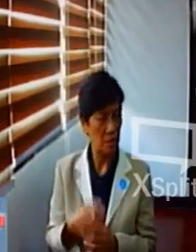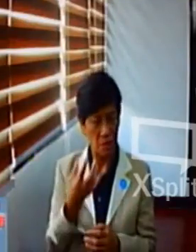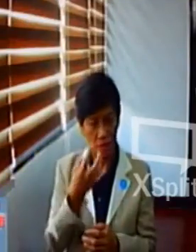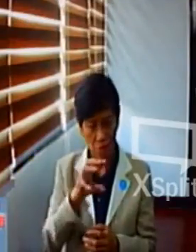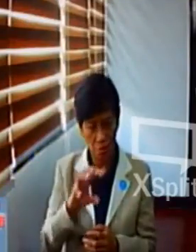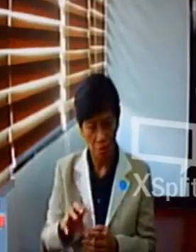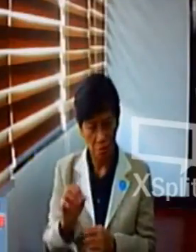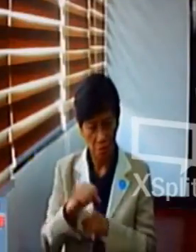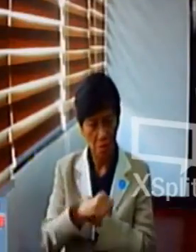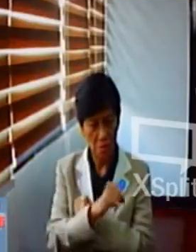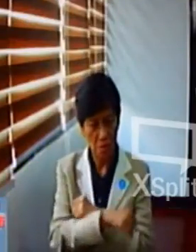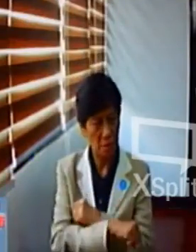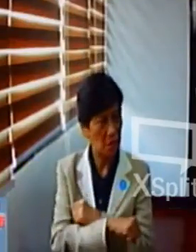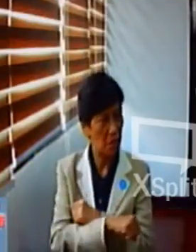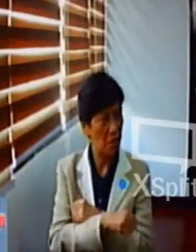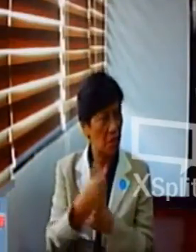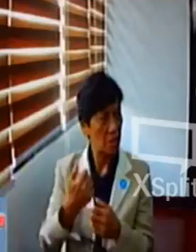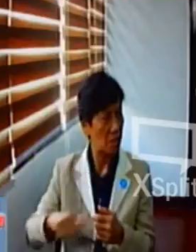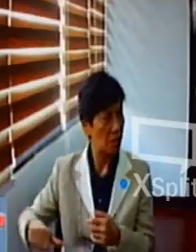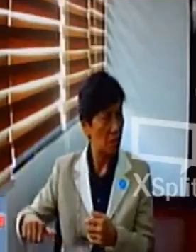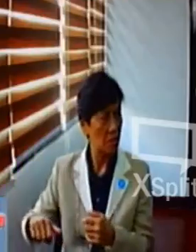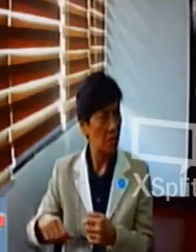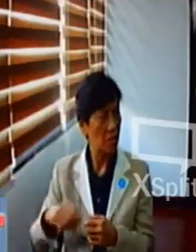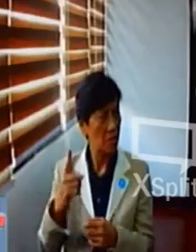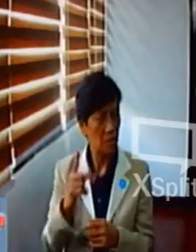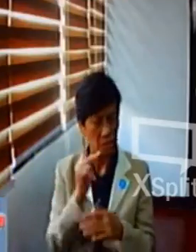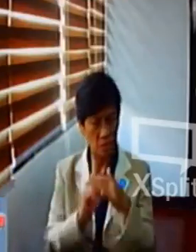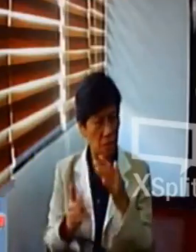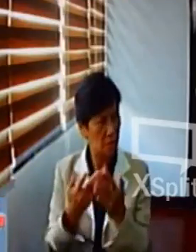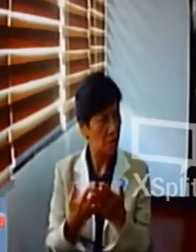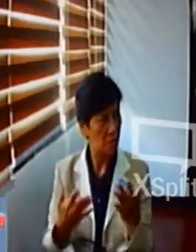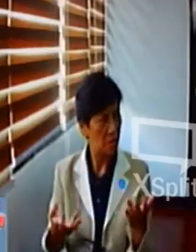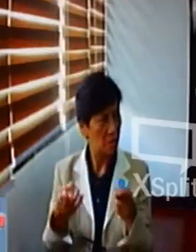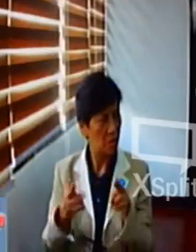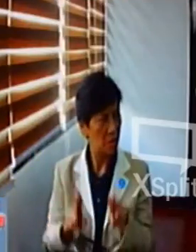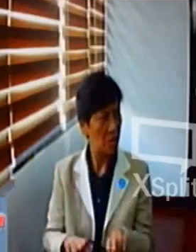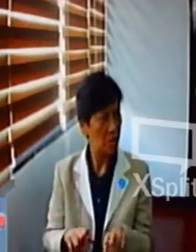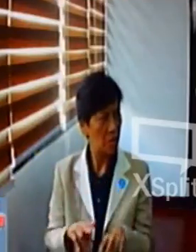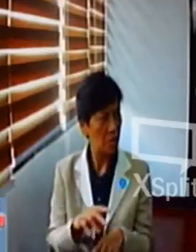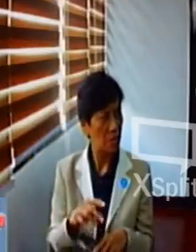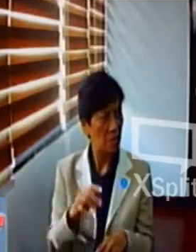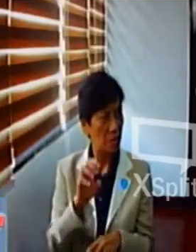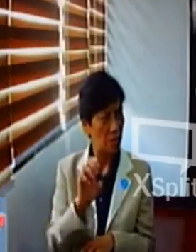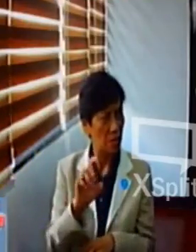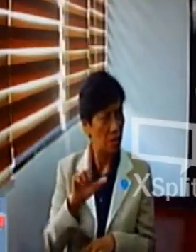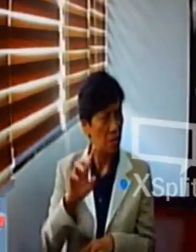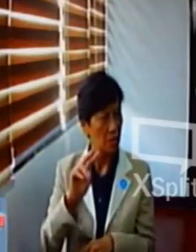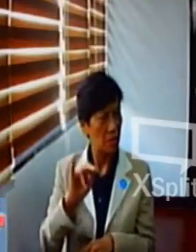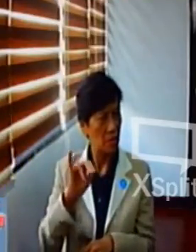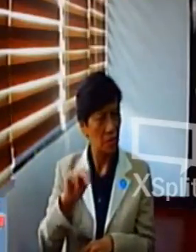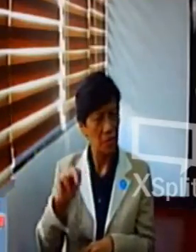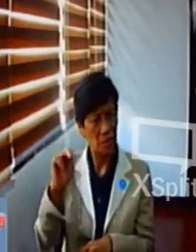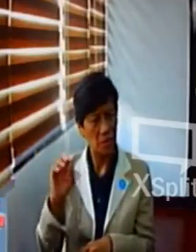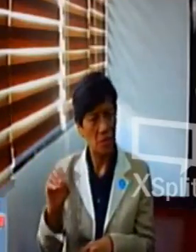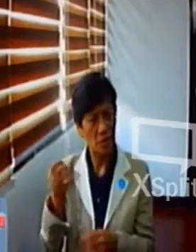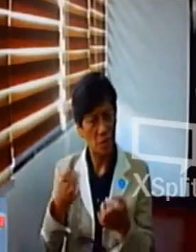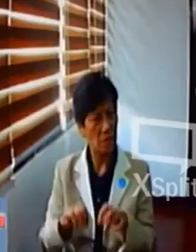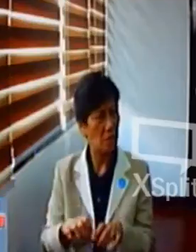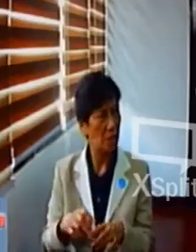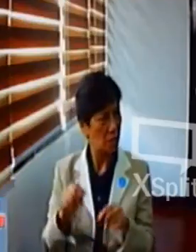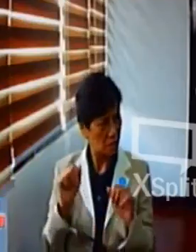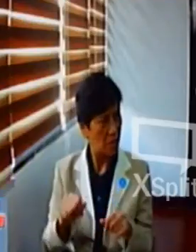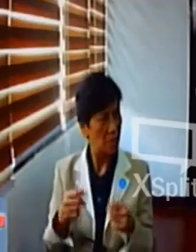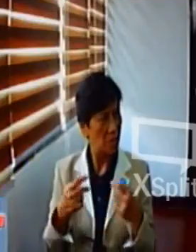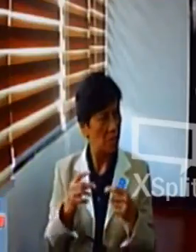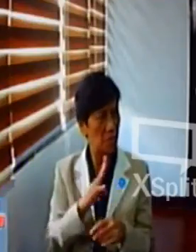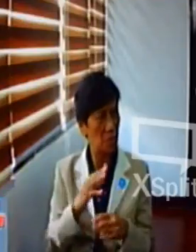seas, etc. And one of the predicted things that will happen is increased in El Nino events. And they will be more, and they will be